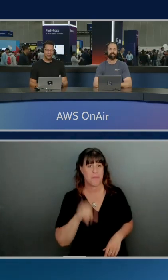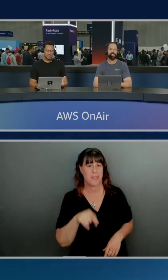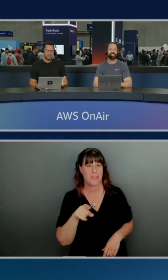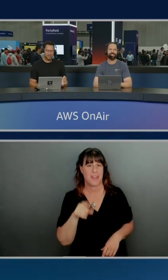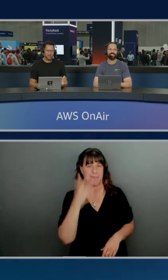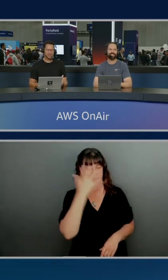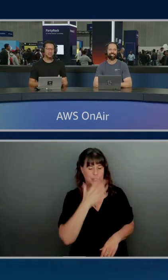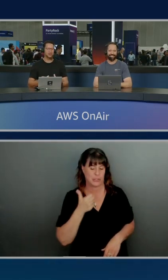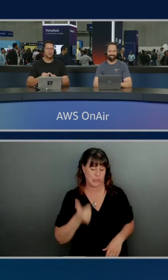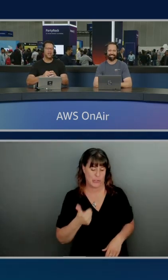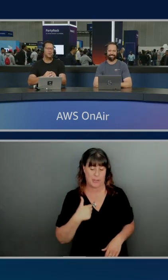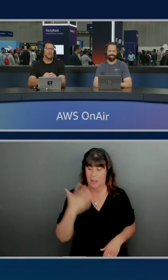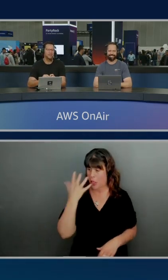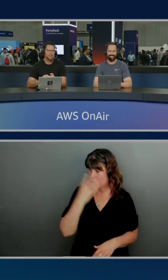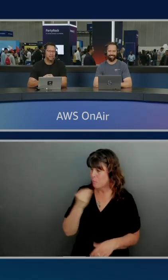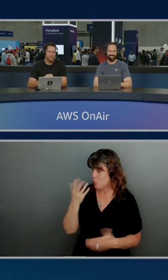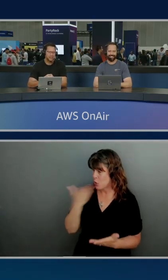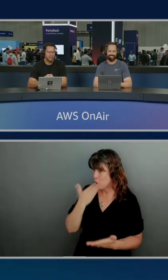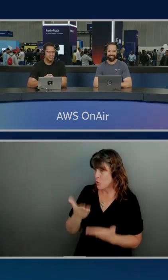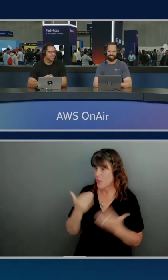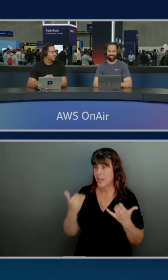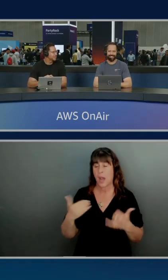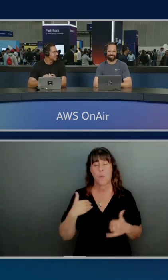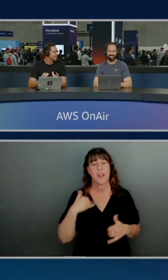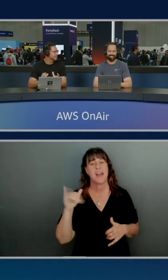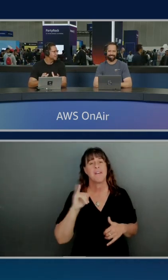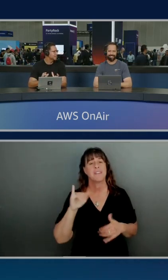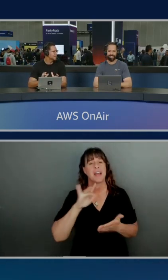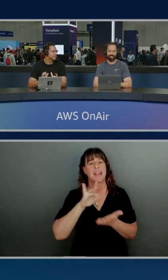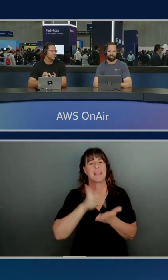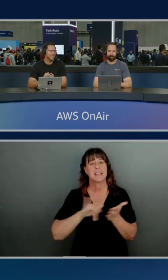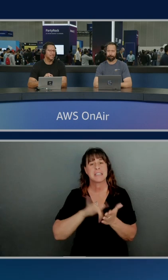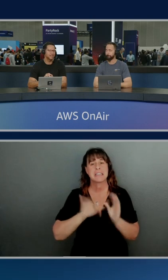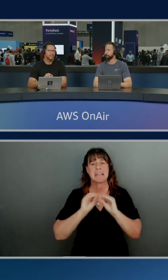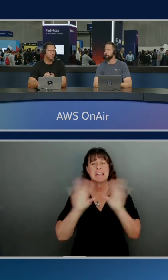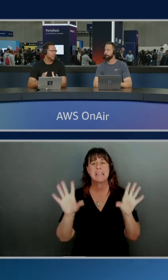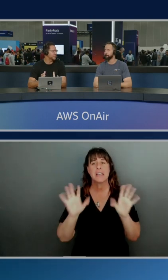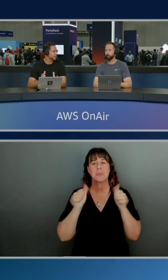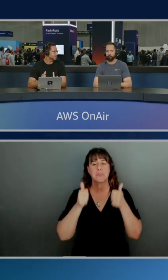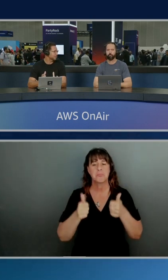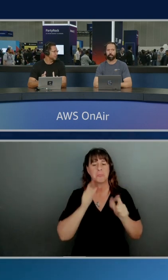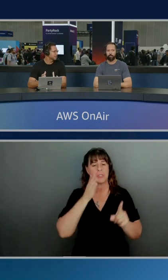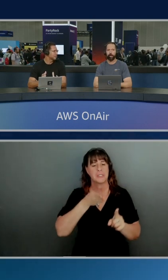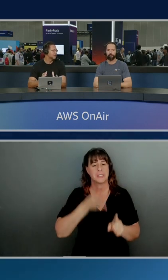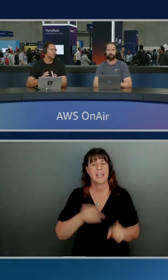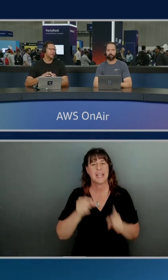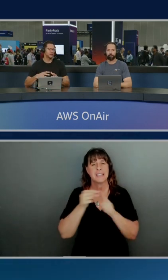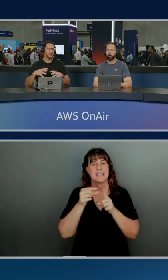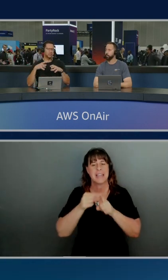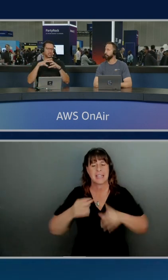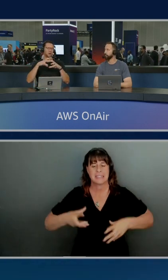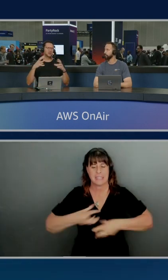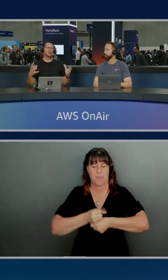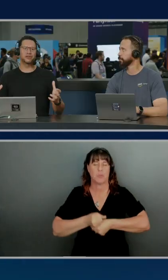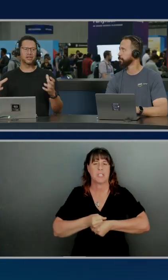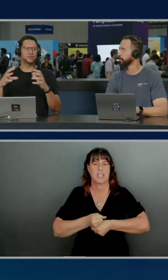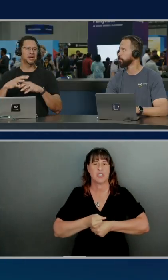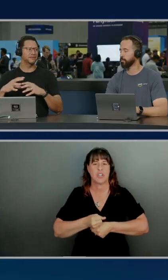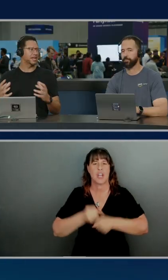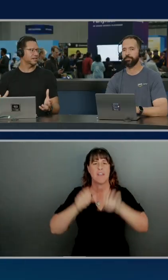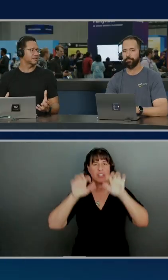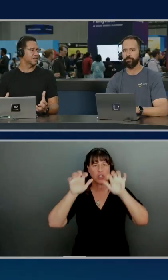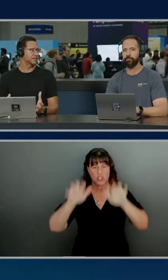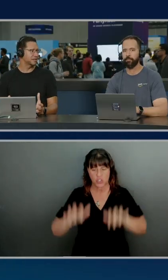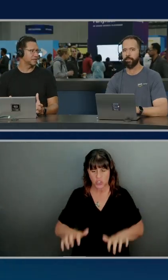It looks pretty good. So now we have this like clear and concise. It's text summarization. Right. So if you have a large corpus or a large